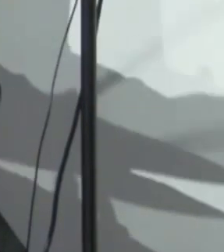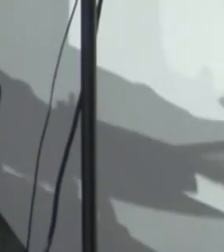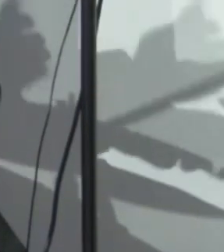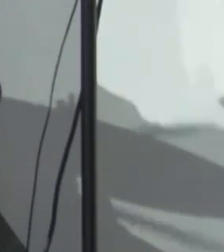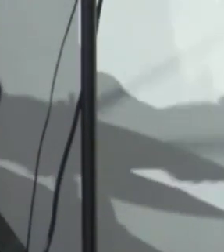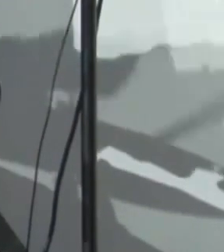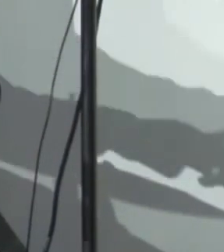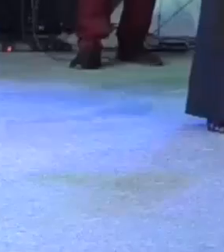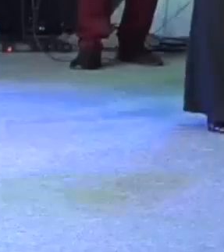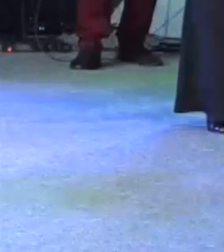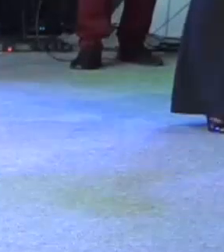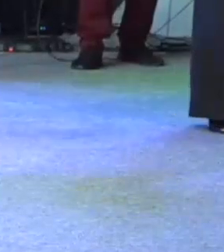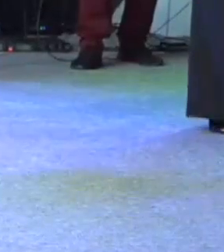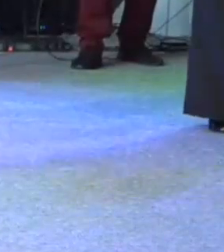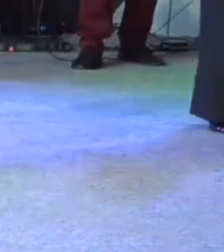praise.